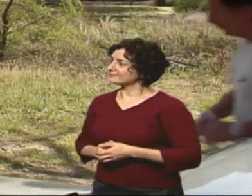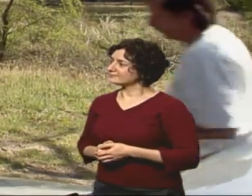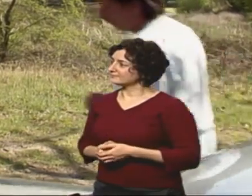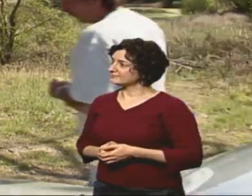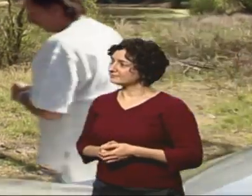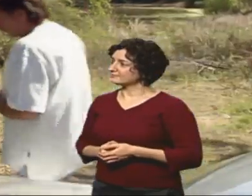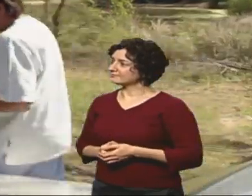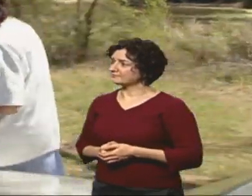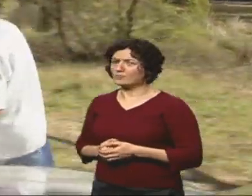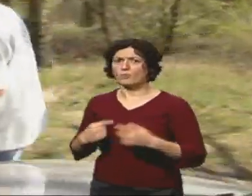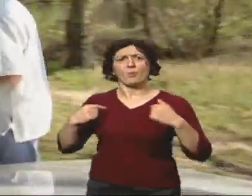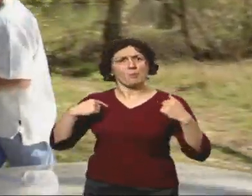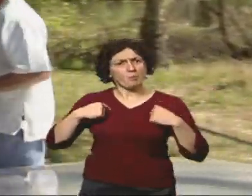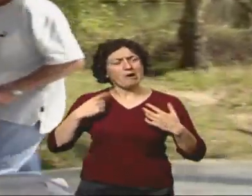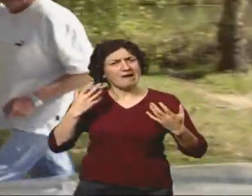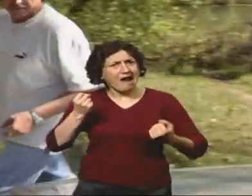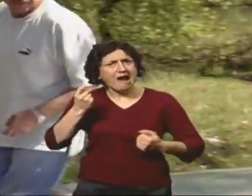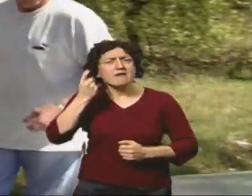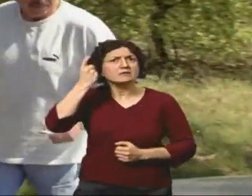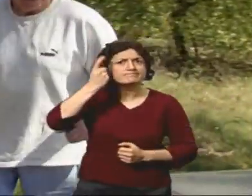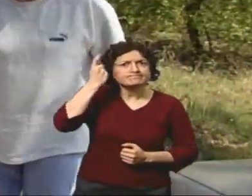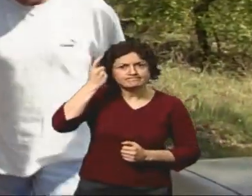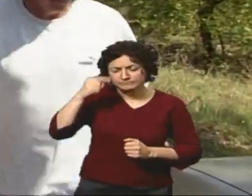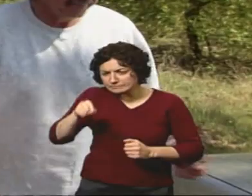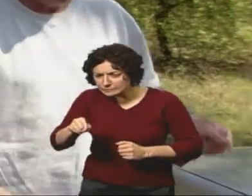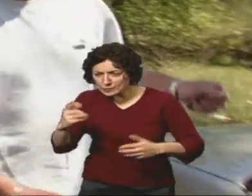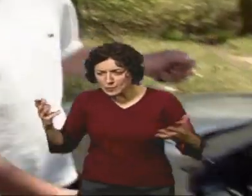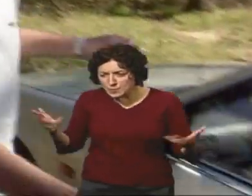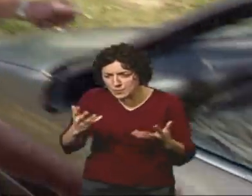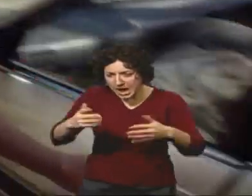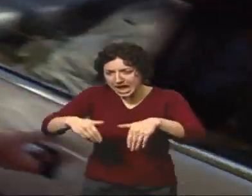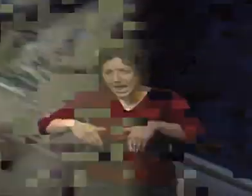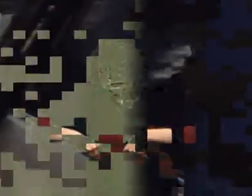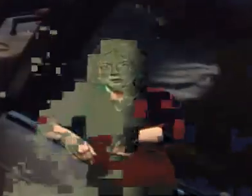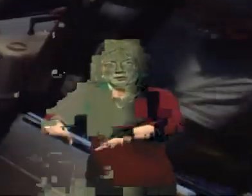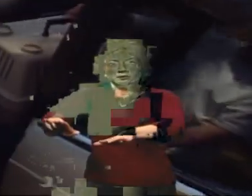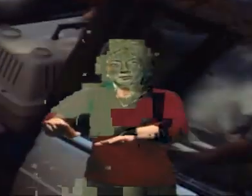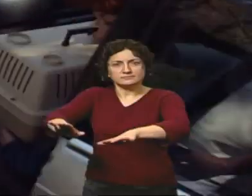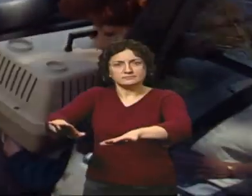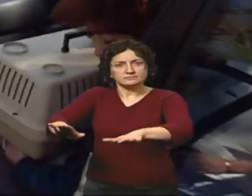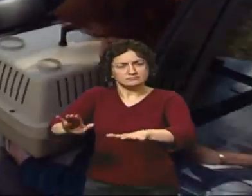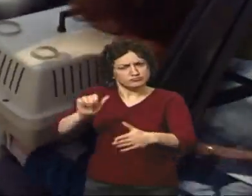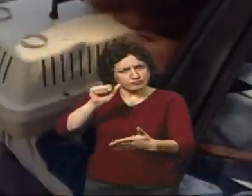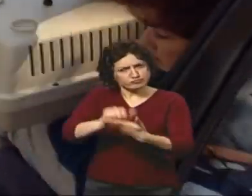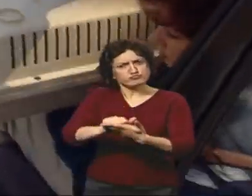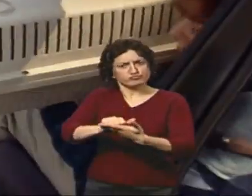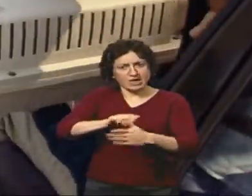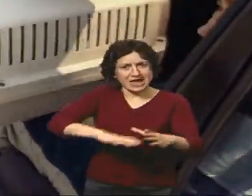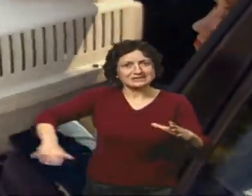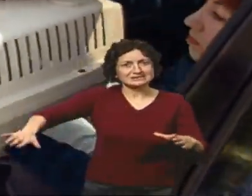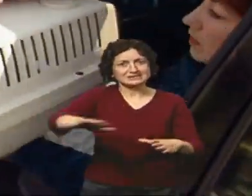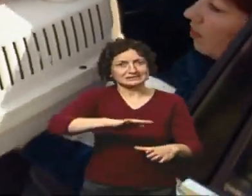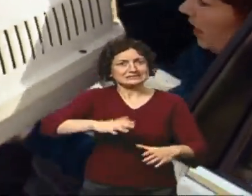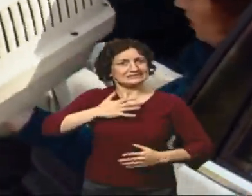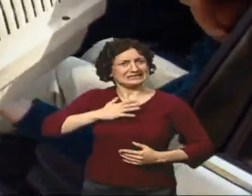Mick's duck had befriended another of our ducks, so we decided to release them together. As always, the release site of patients is carefully